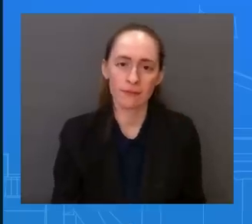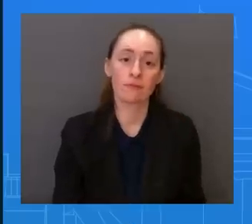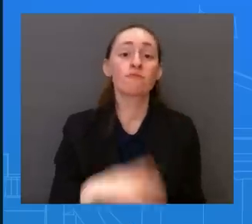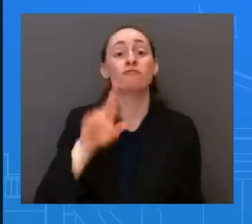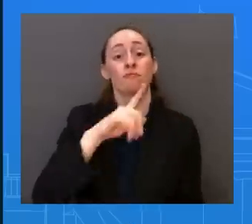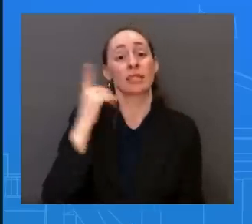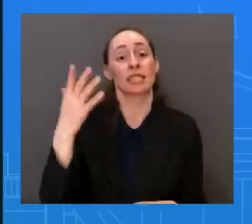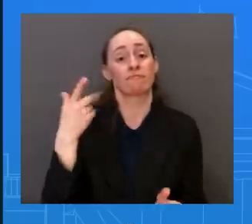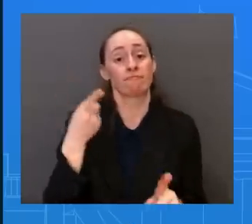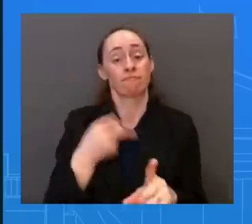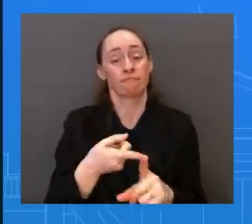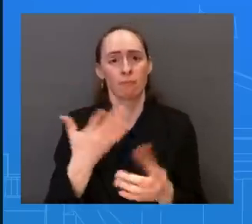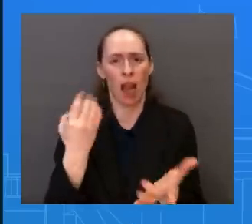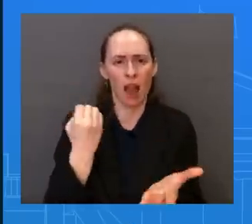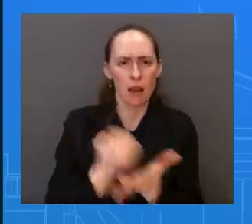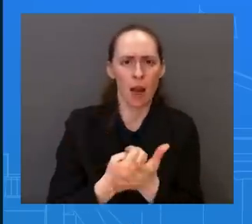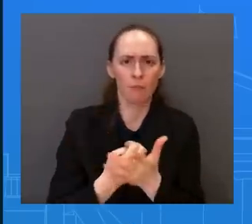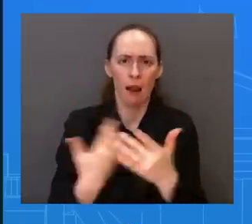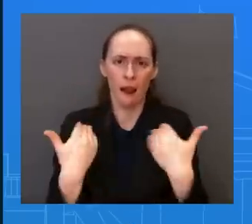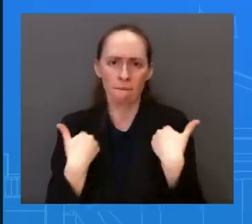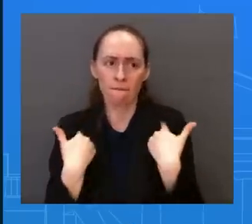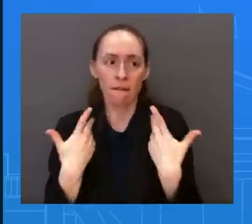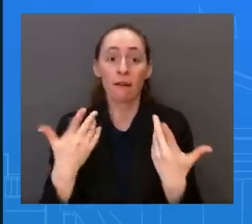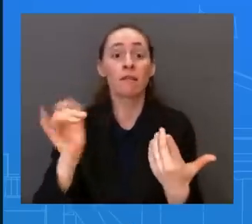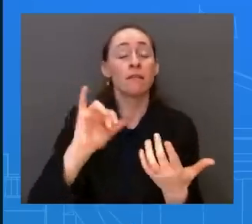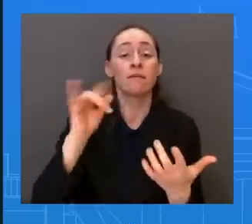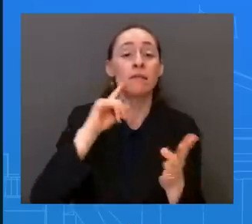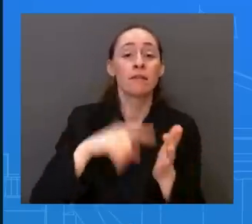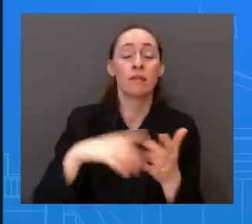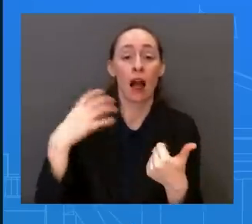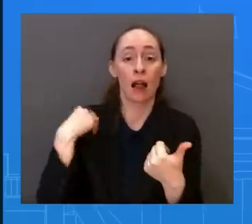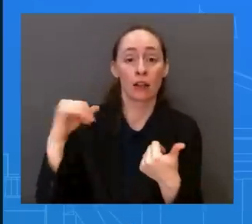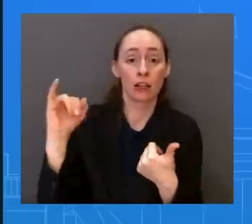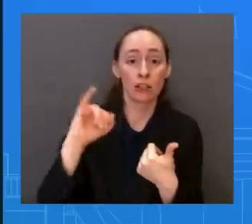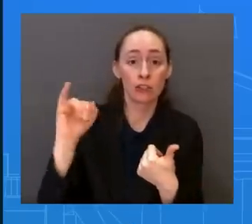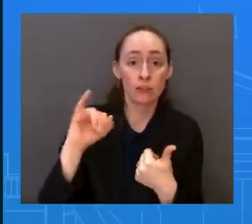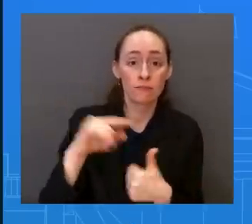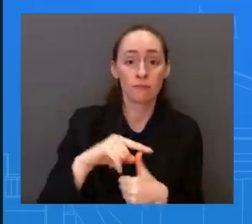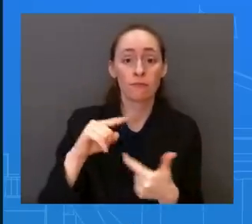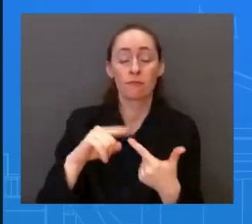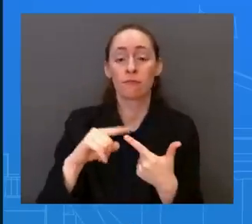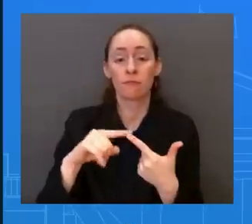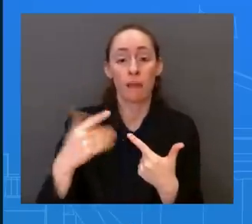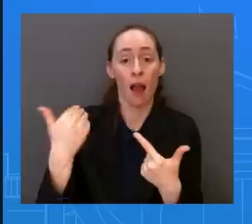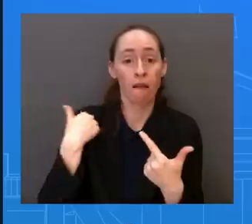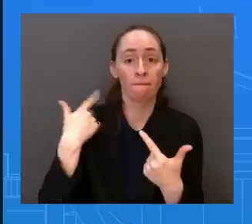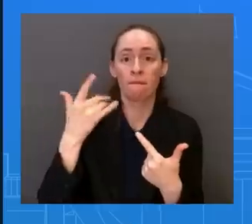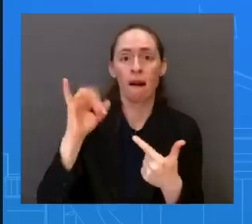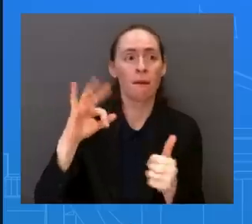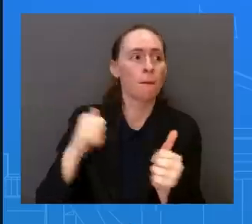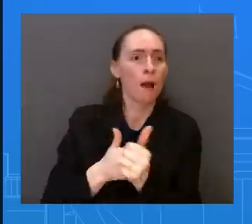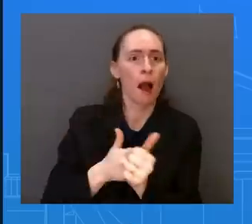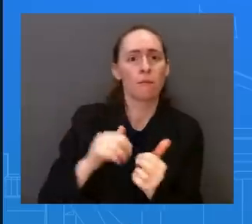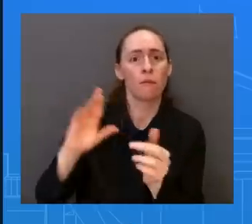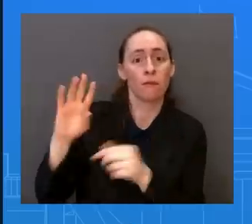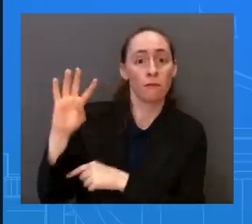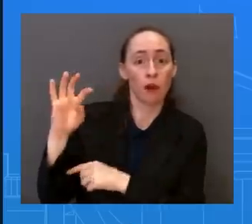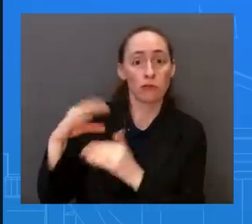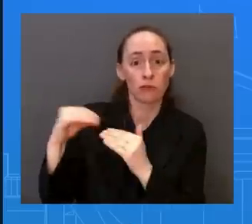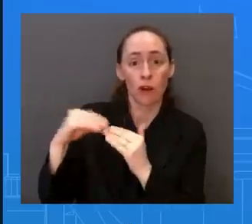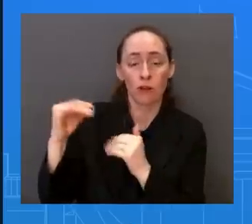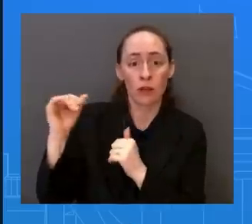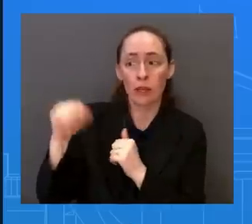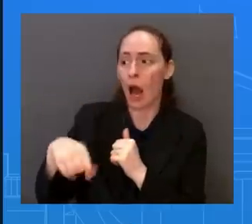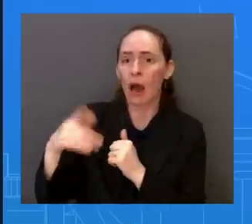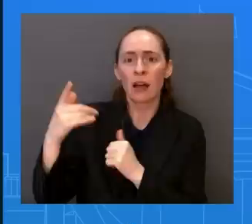the bank in case my car breaks down or I have another emergency expense? Am I late or delinquent on a credit card bill? Am